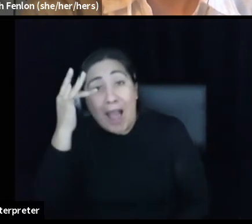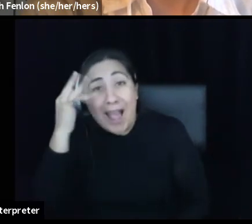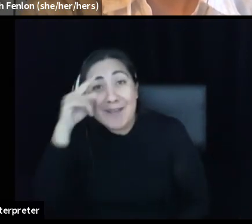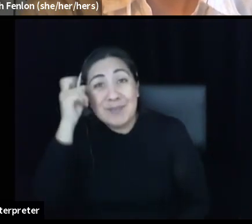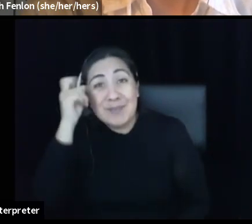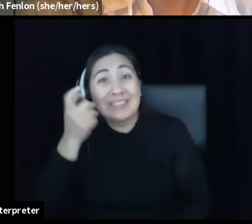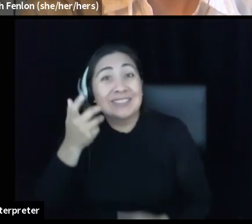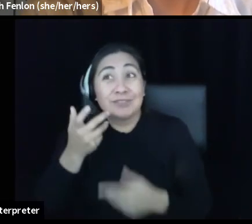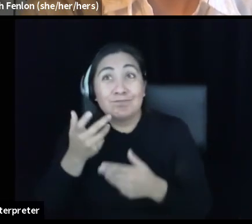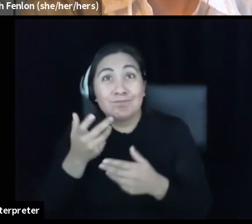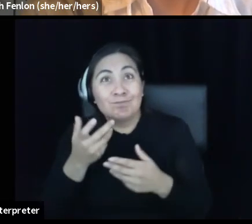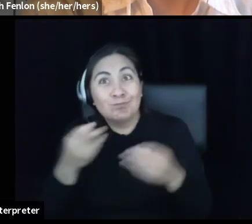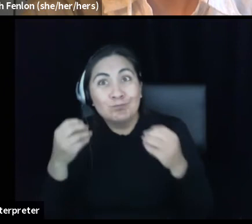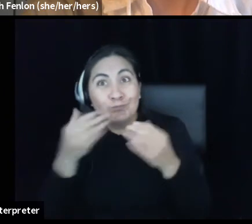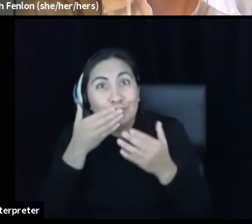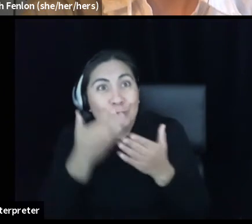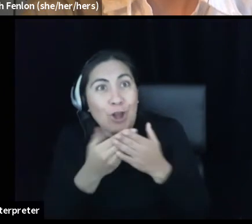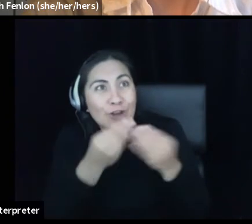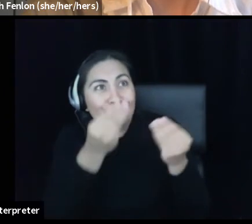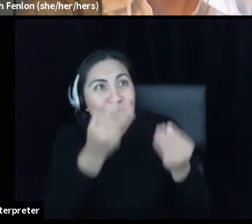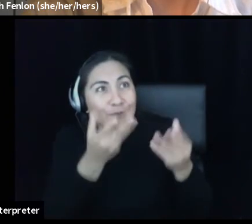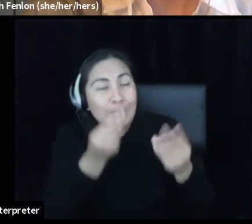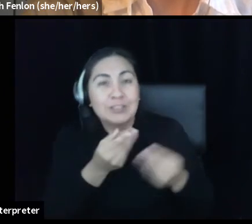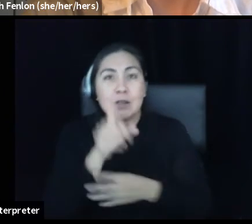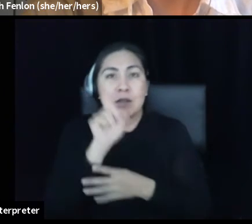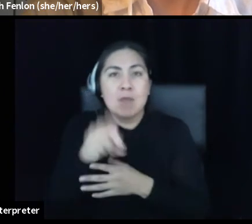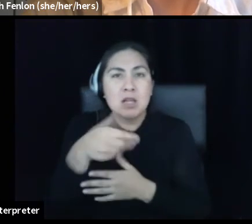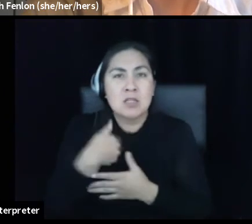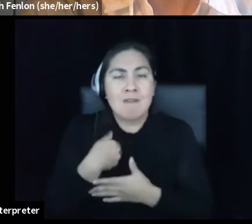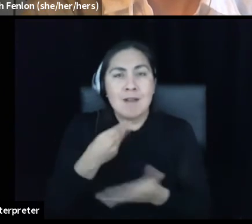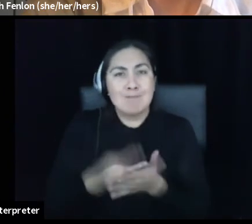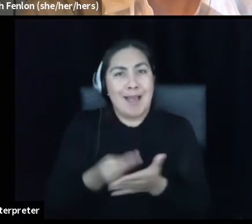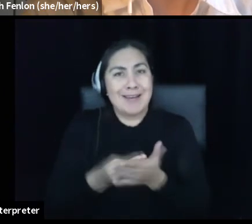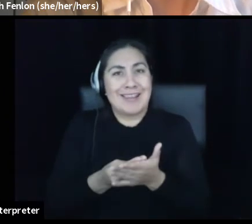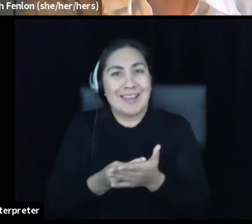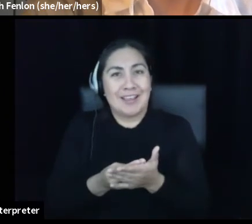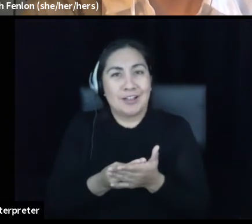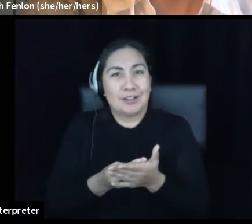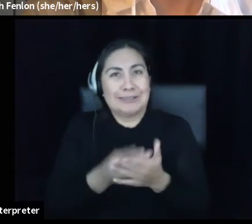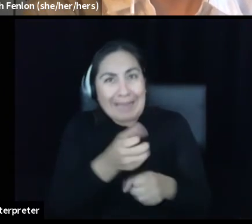the good information, you need to have the money to get the good information.